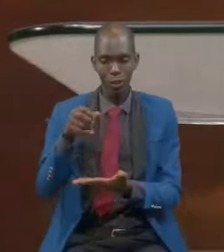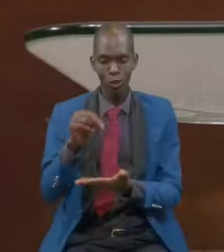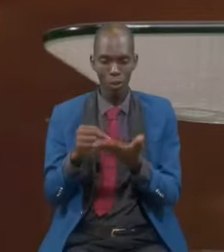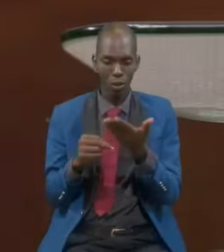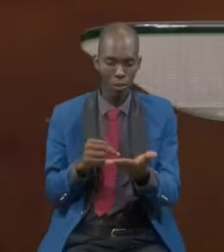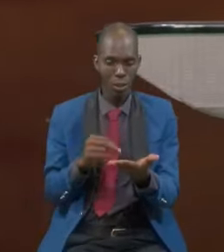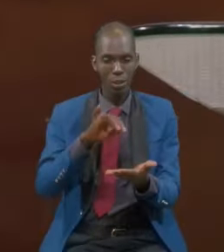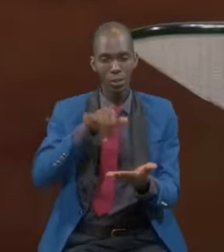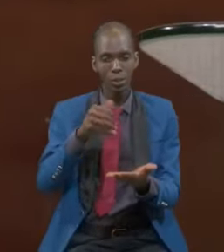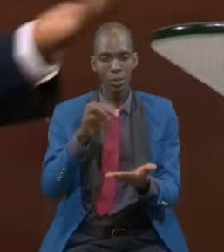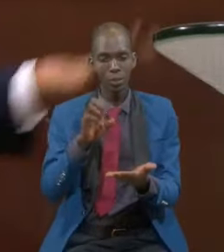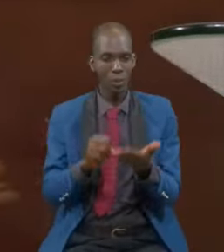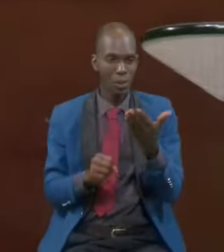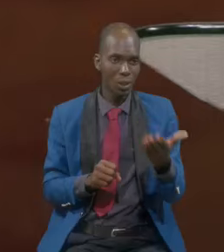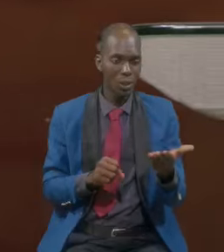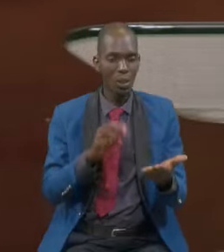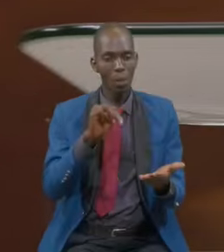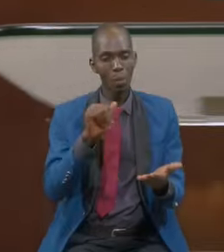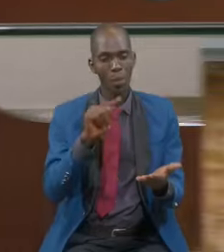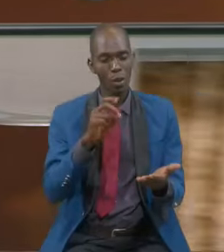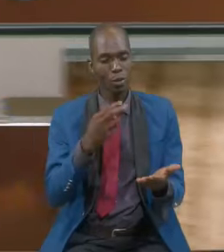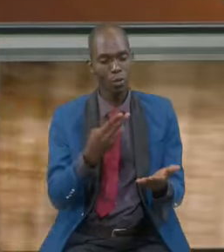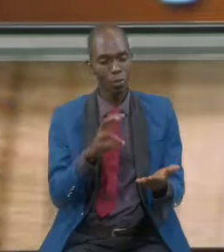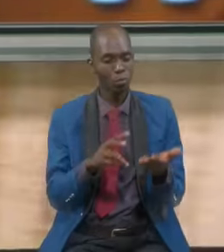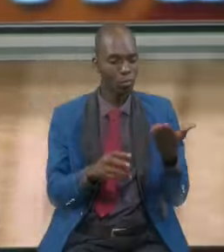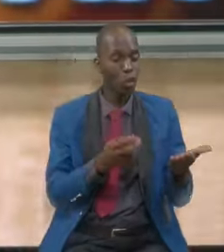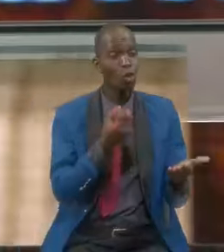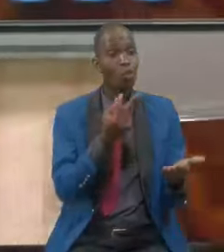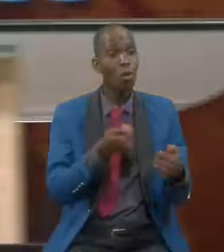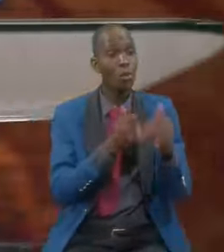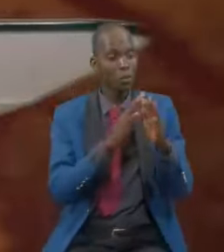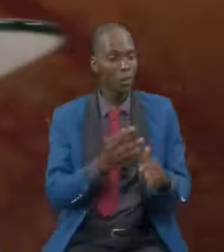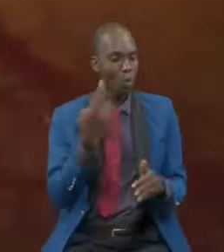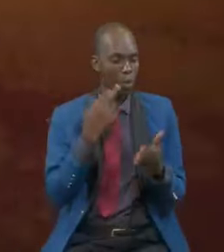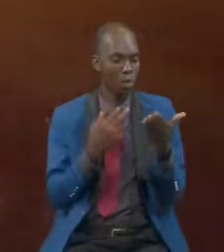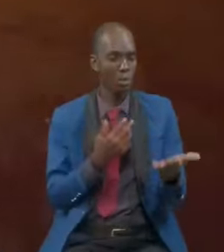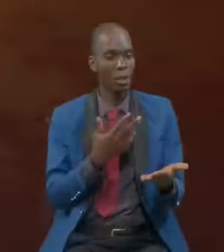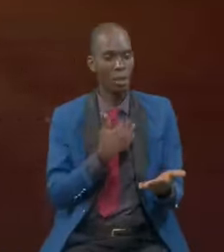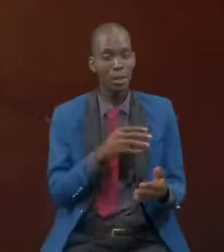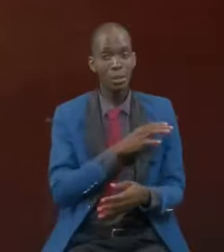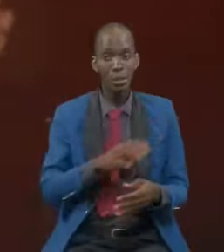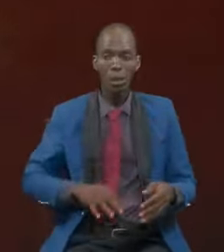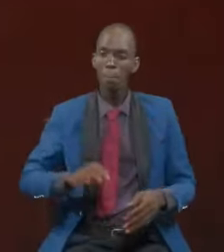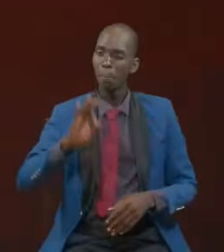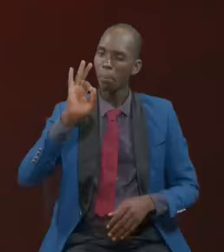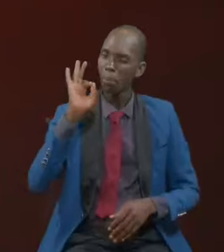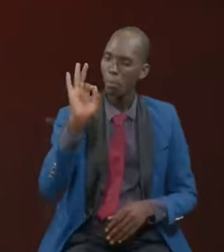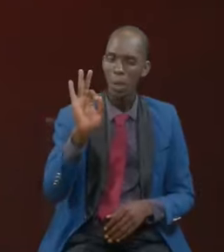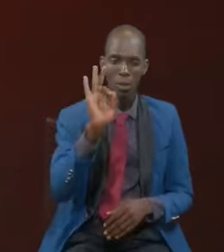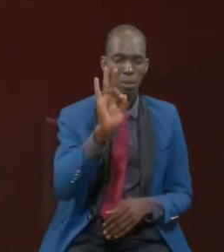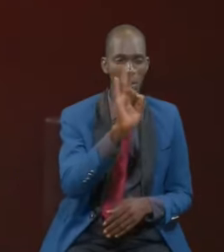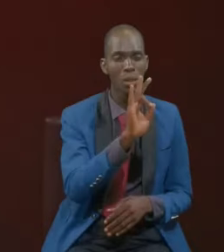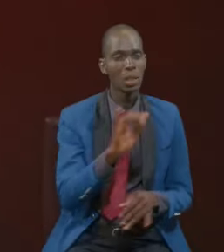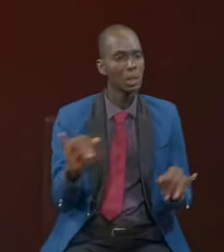James was there, Matthew was there, those disciples were there, and he preached the same